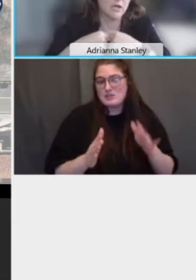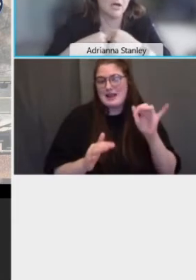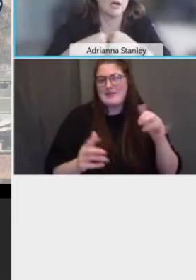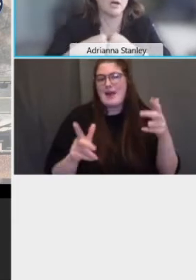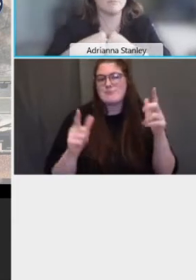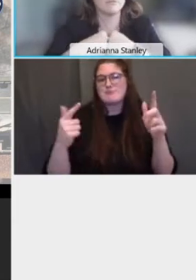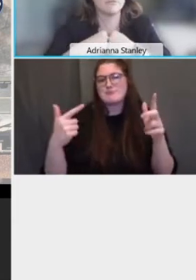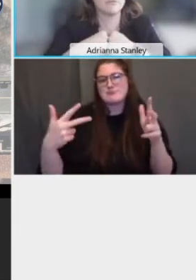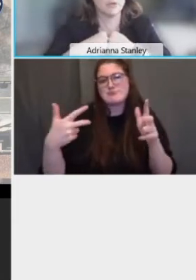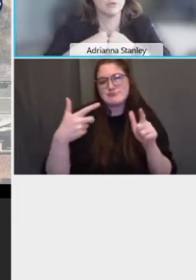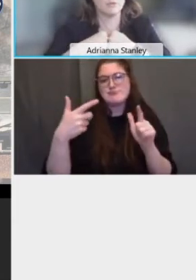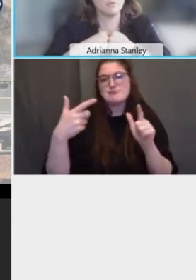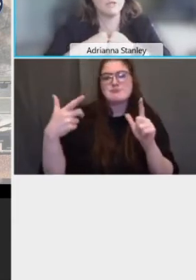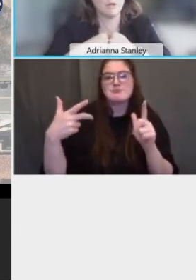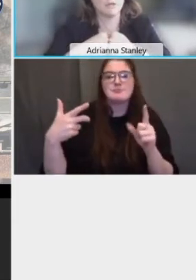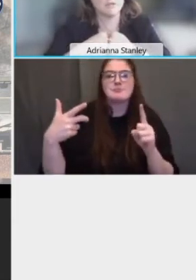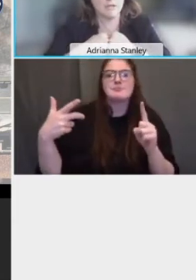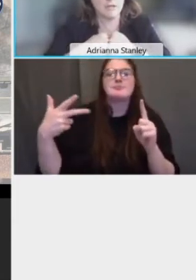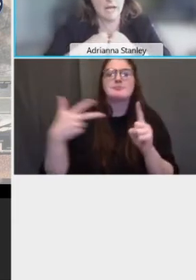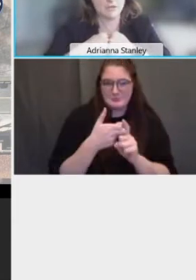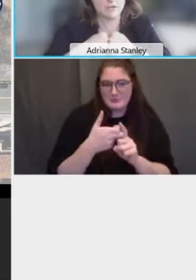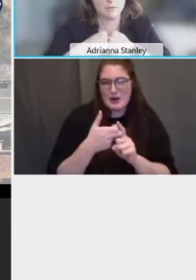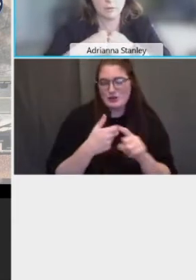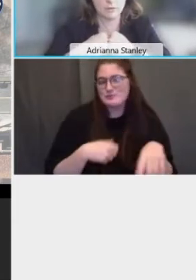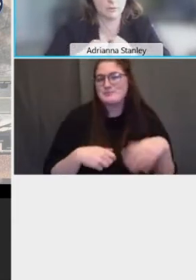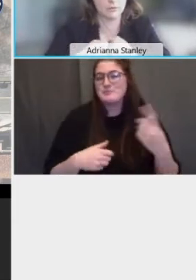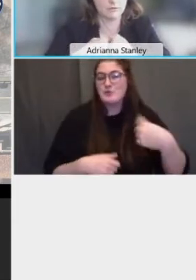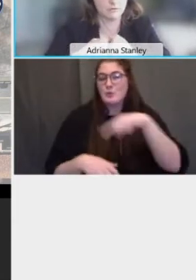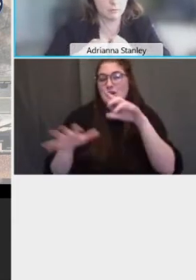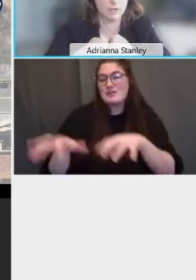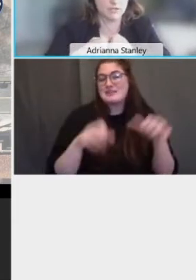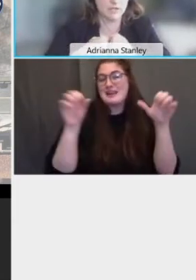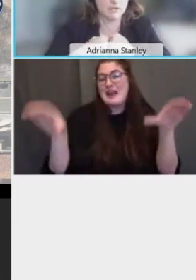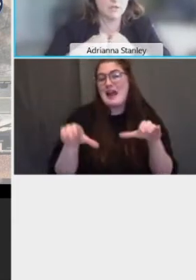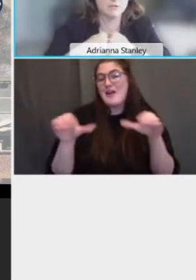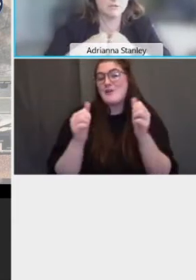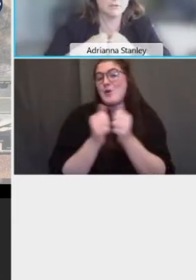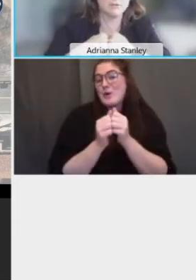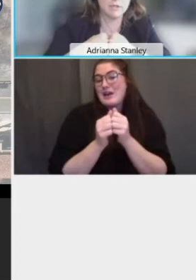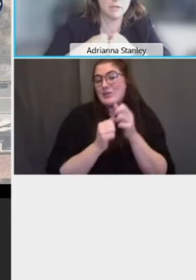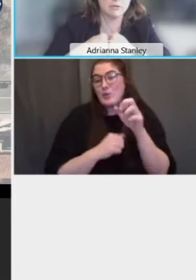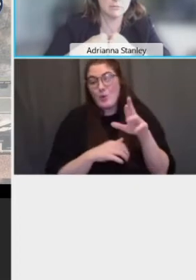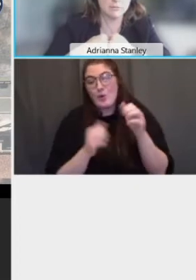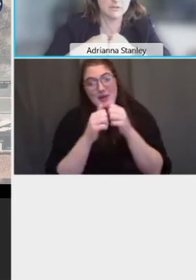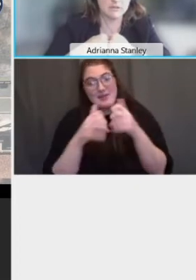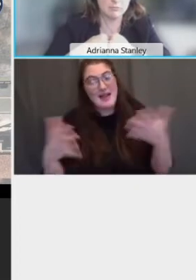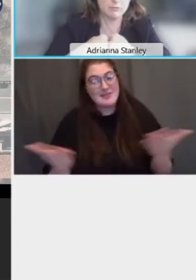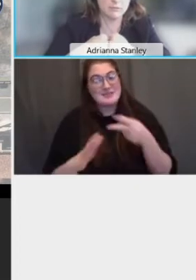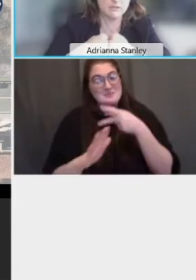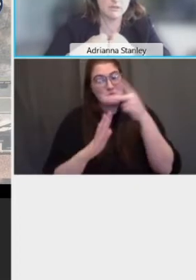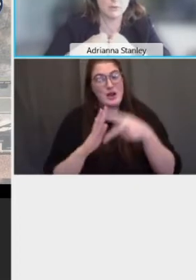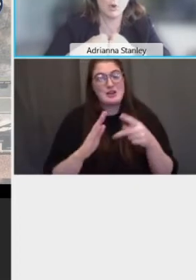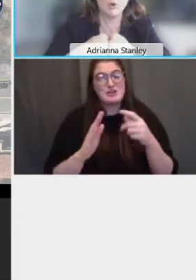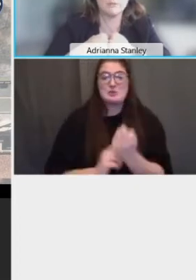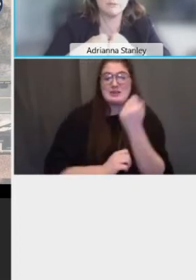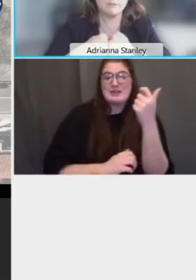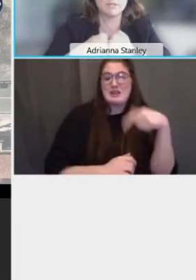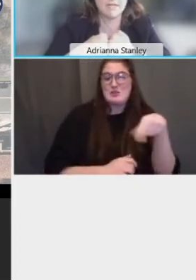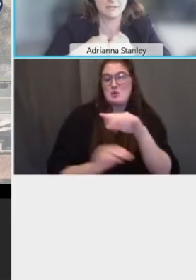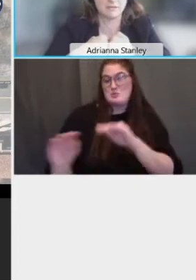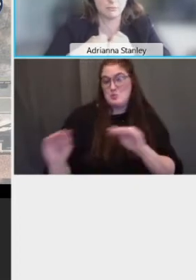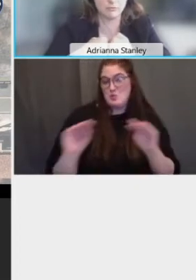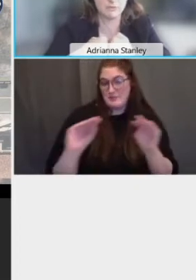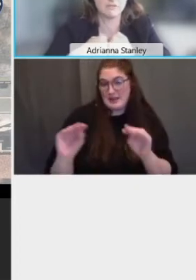crash. So we are taking action with or without this project to eliminate those permissive movements, and there will only